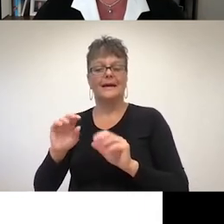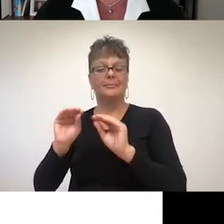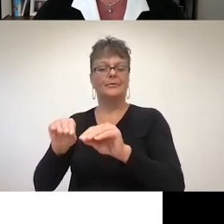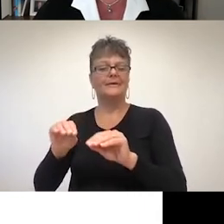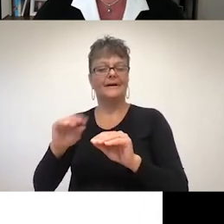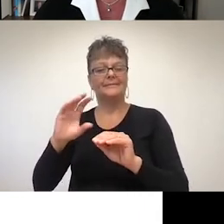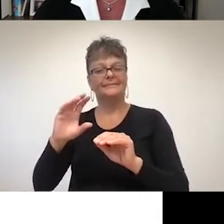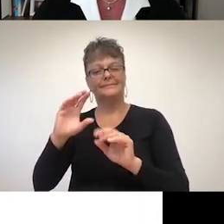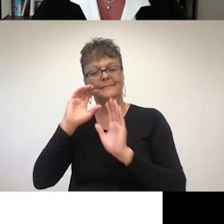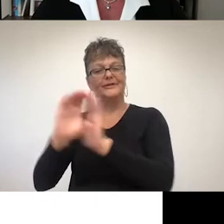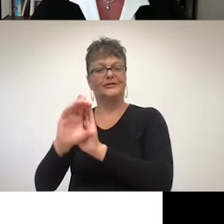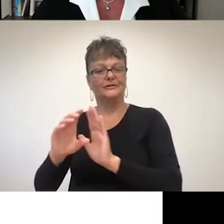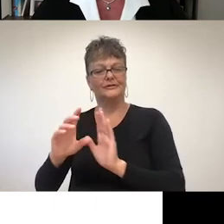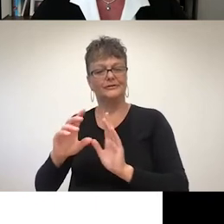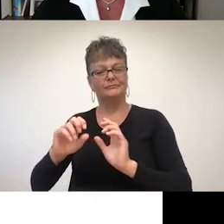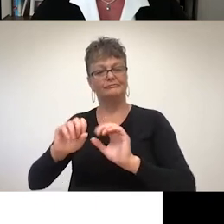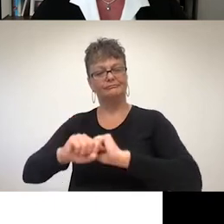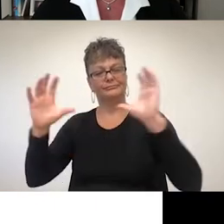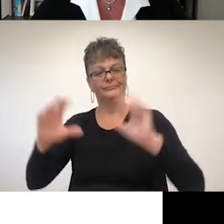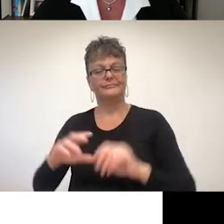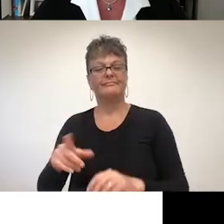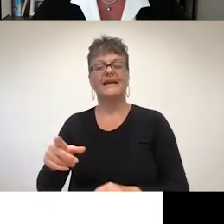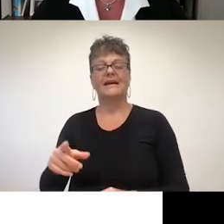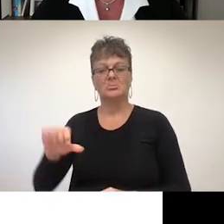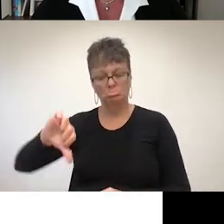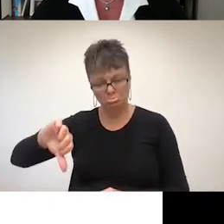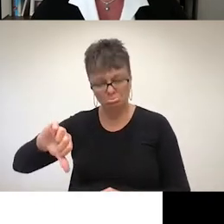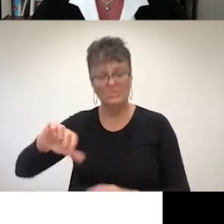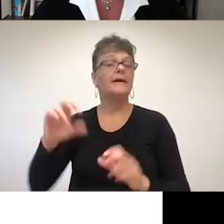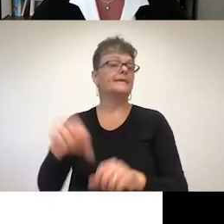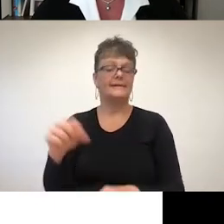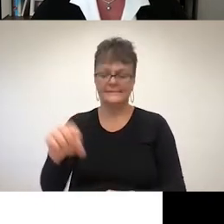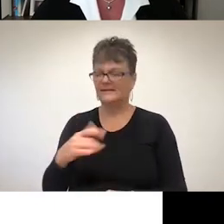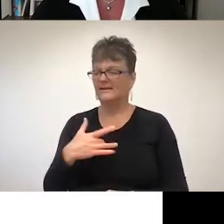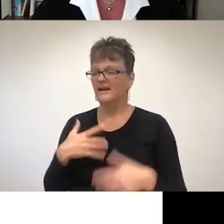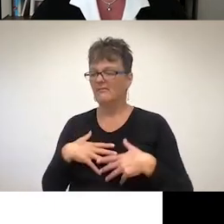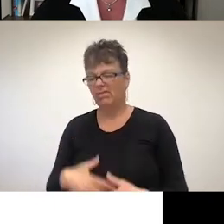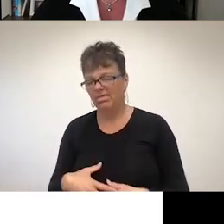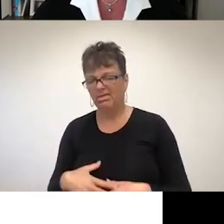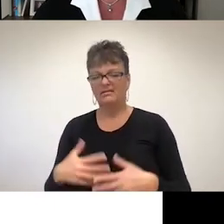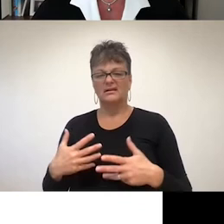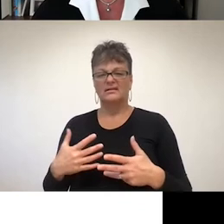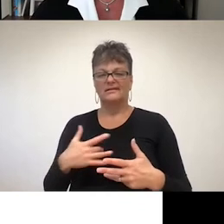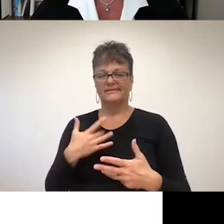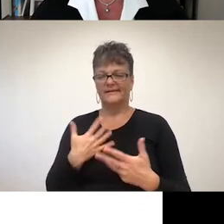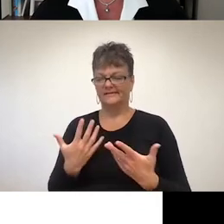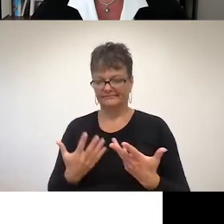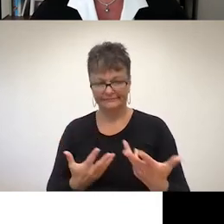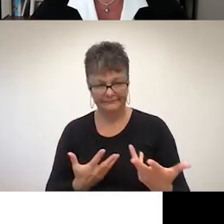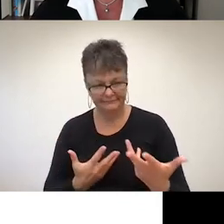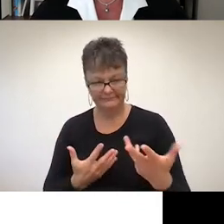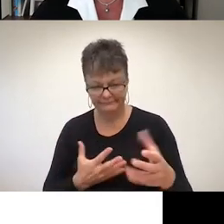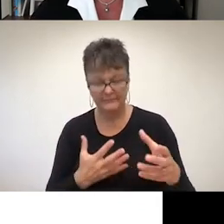Not good. Right. Lonely. It's defeating. It's discouraging. And actually, it interferes with our ability